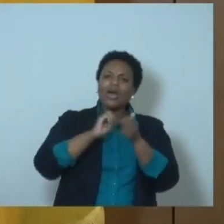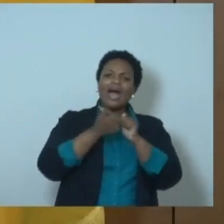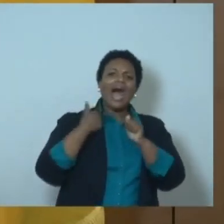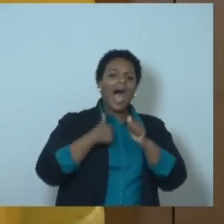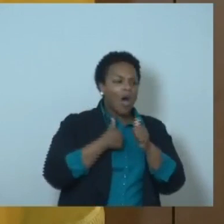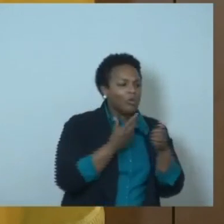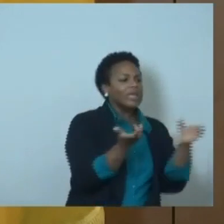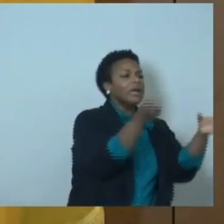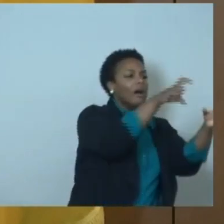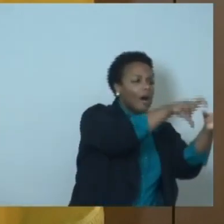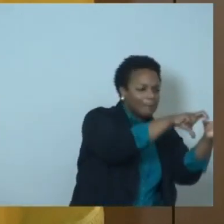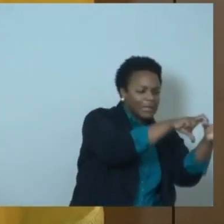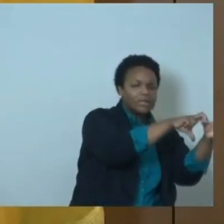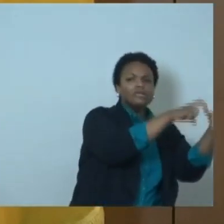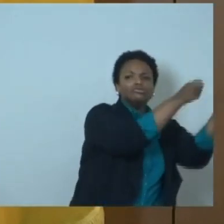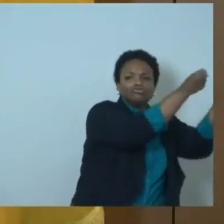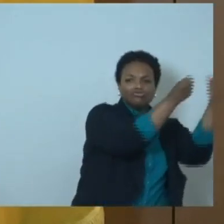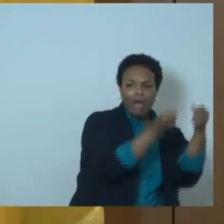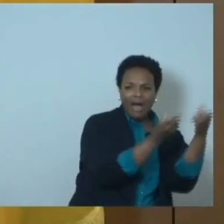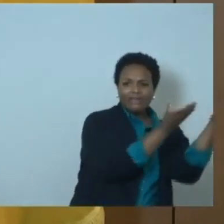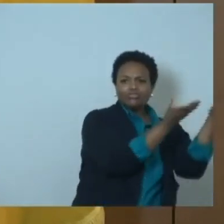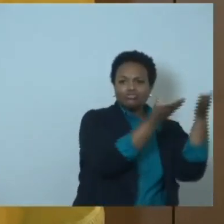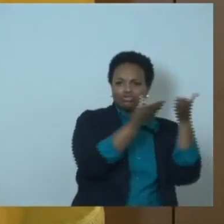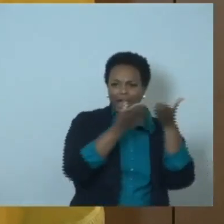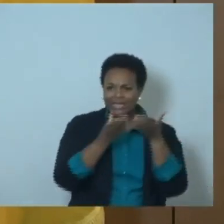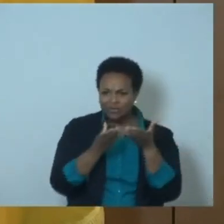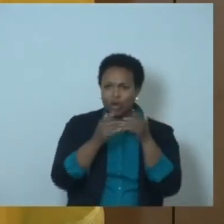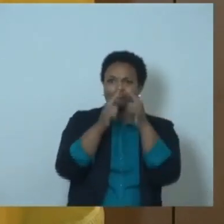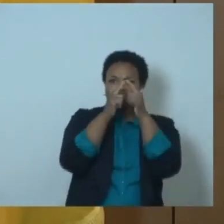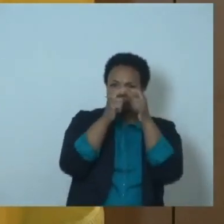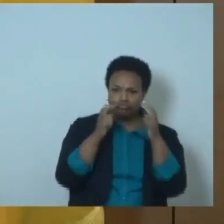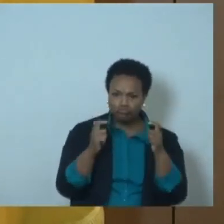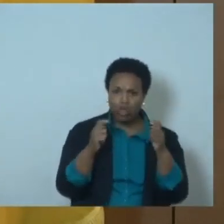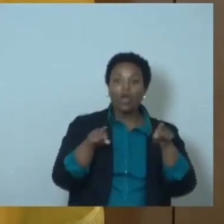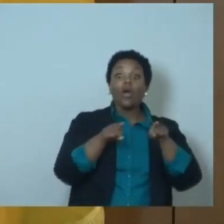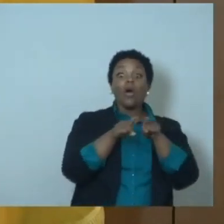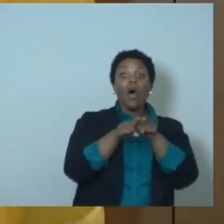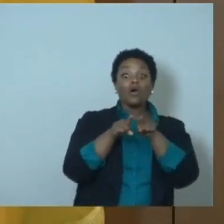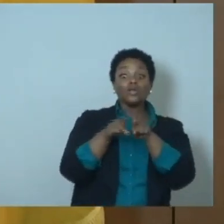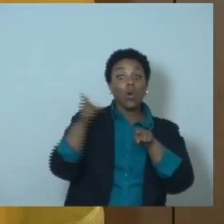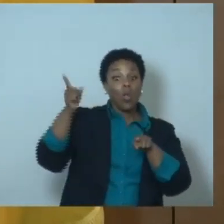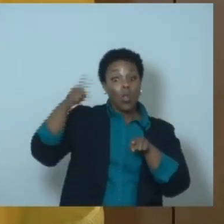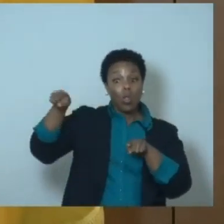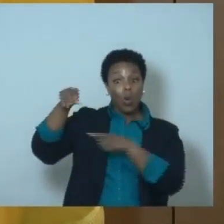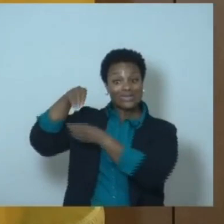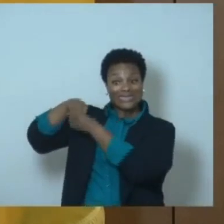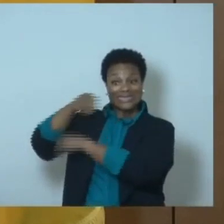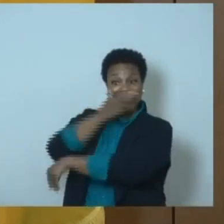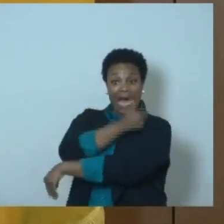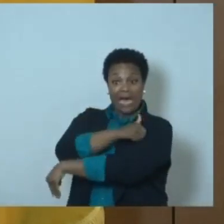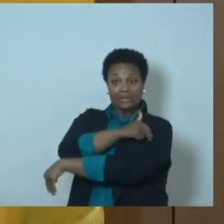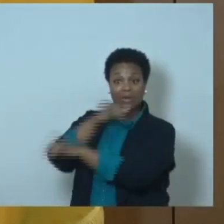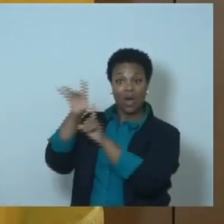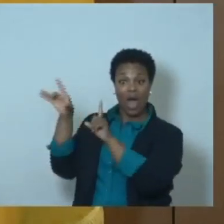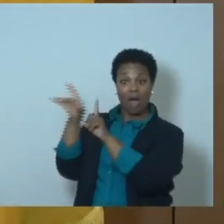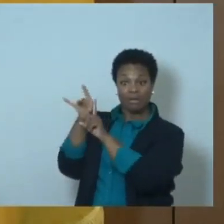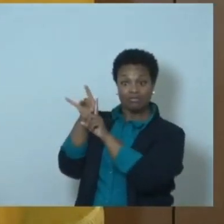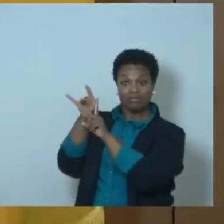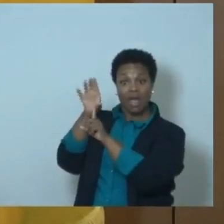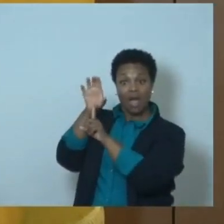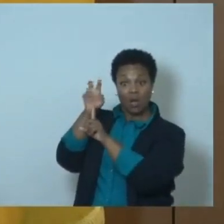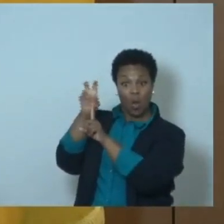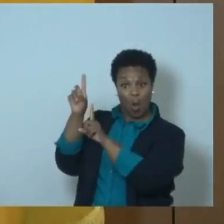where you could discharge folks who had been COVID in a hospital so that they finished their